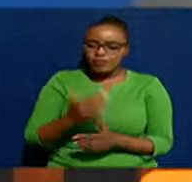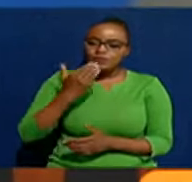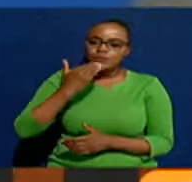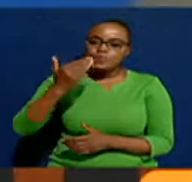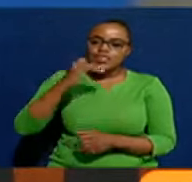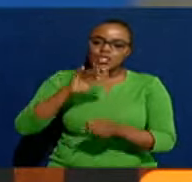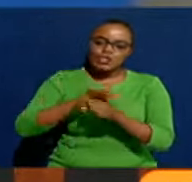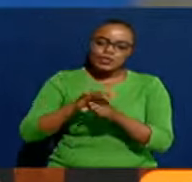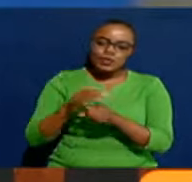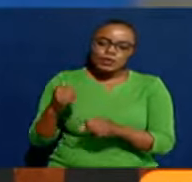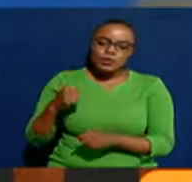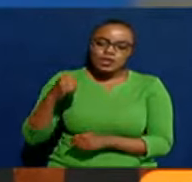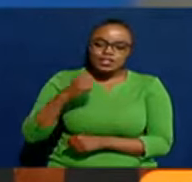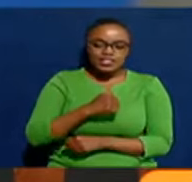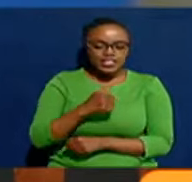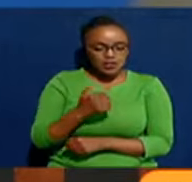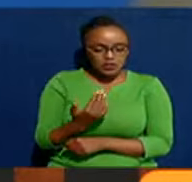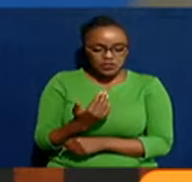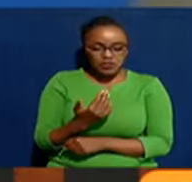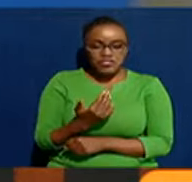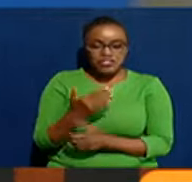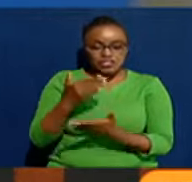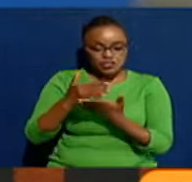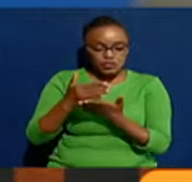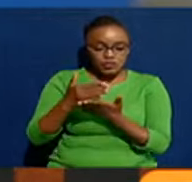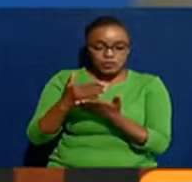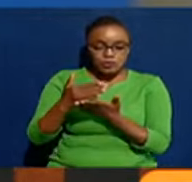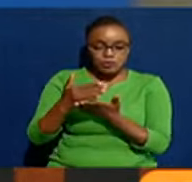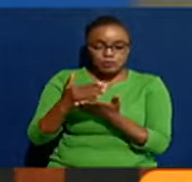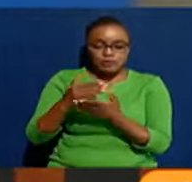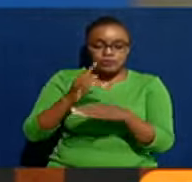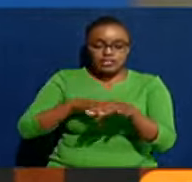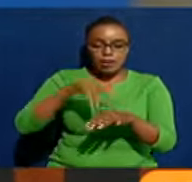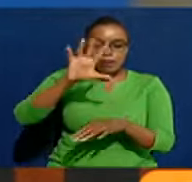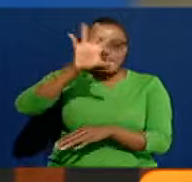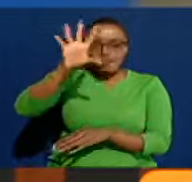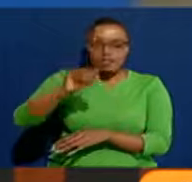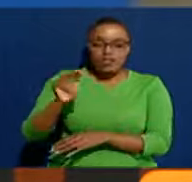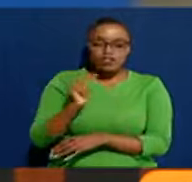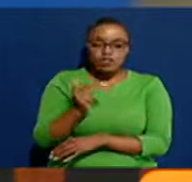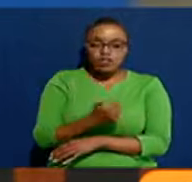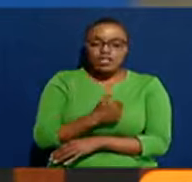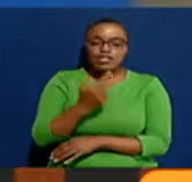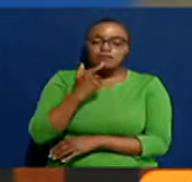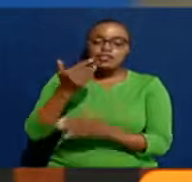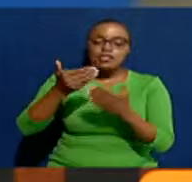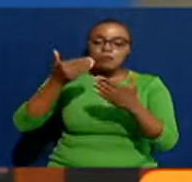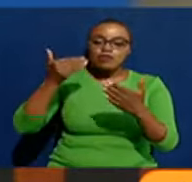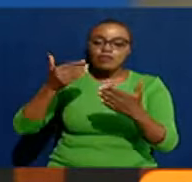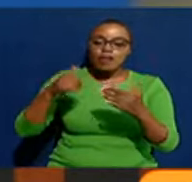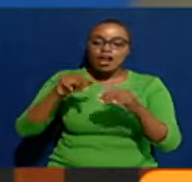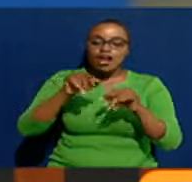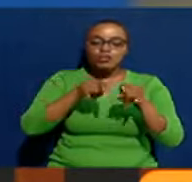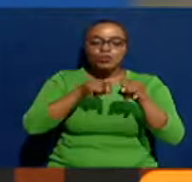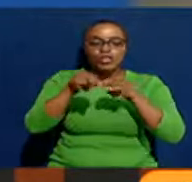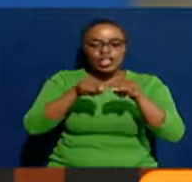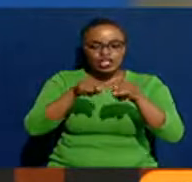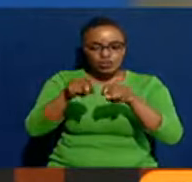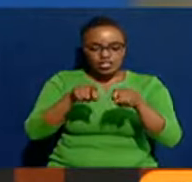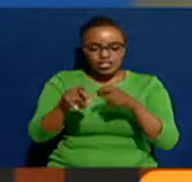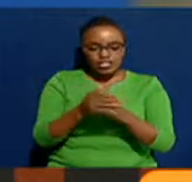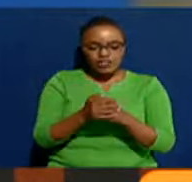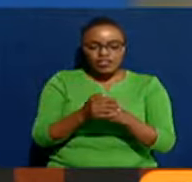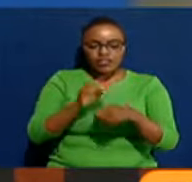Thank you, Jeff. In fact, when the applicants, for us, like I said earlier, we regulate. When